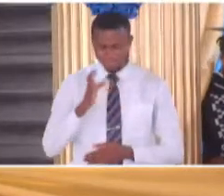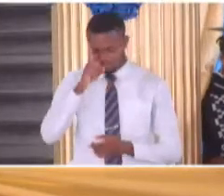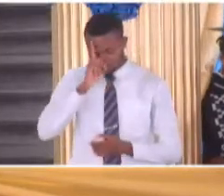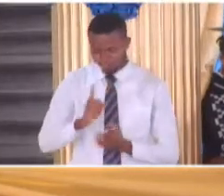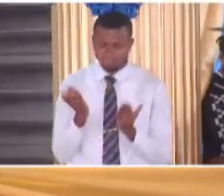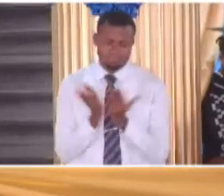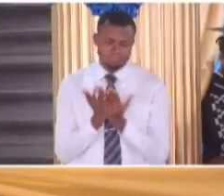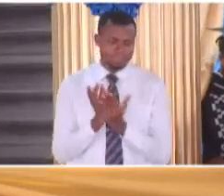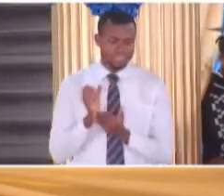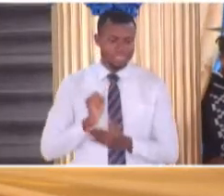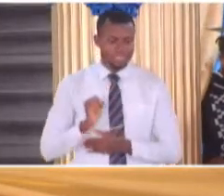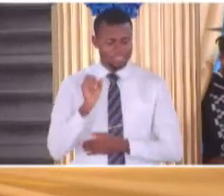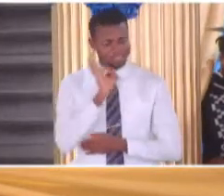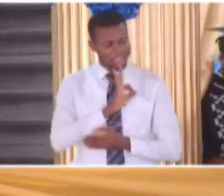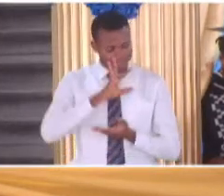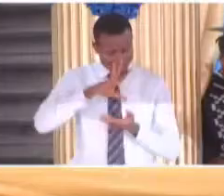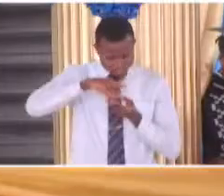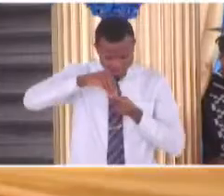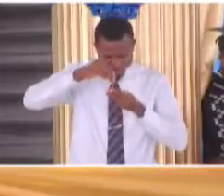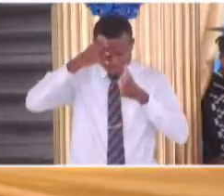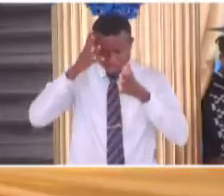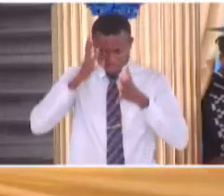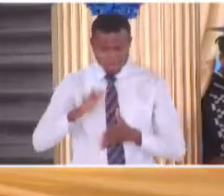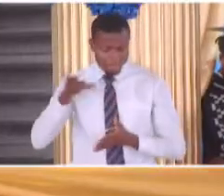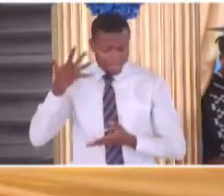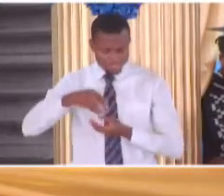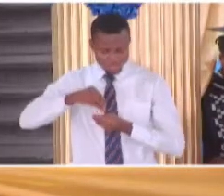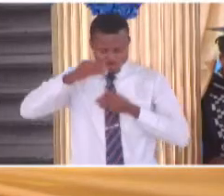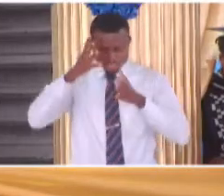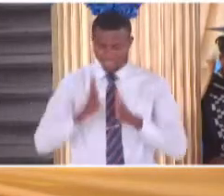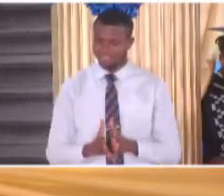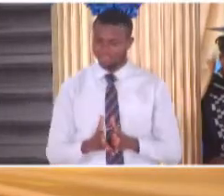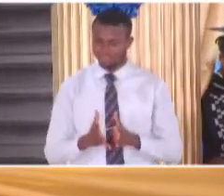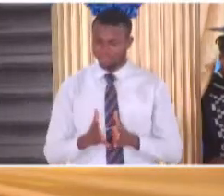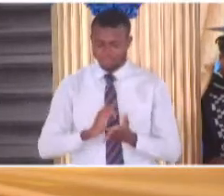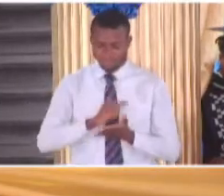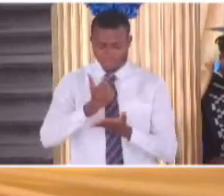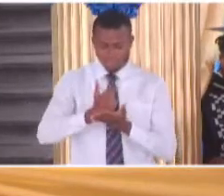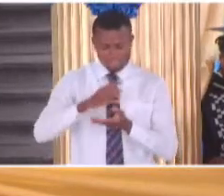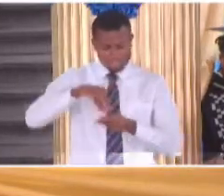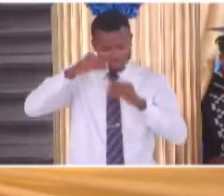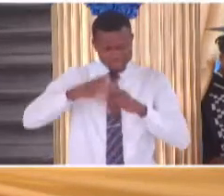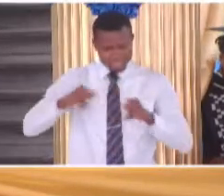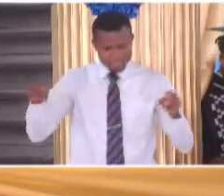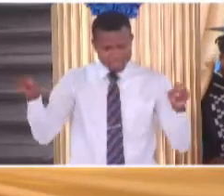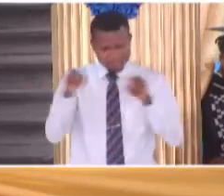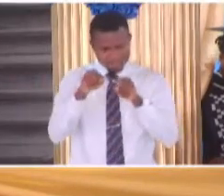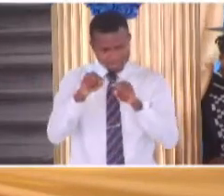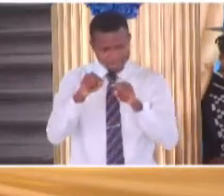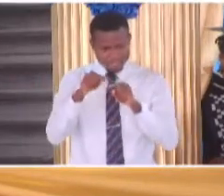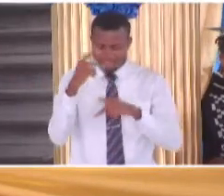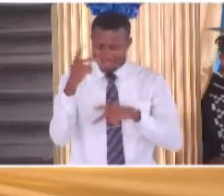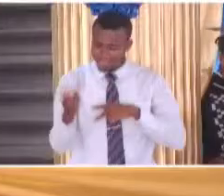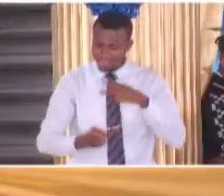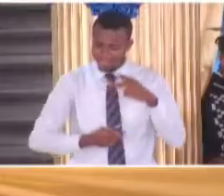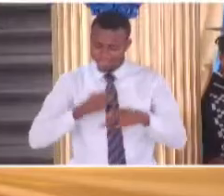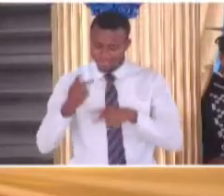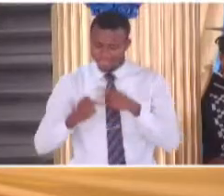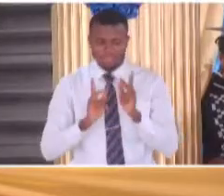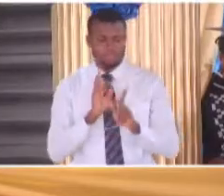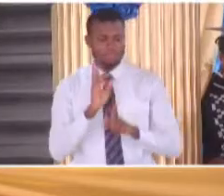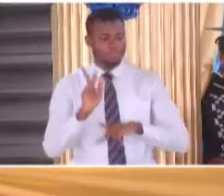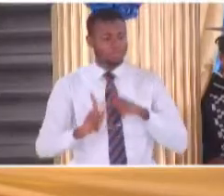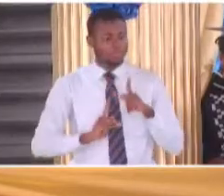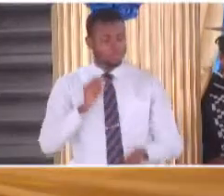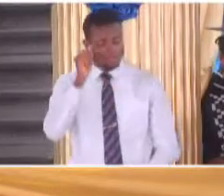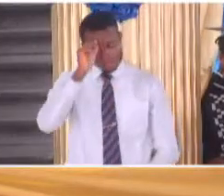staff, students, alumni, graduating students, invited guests,